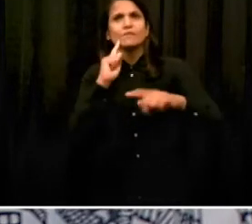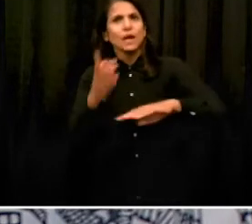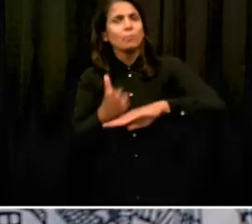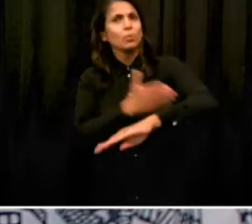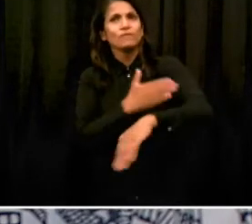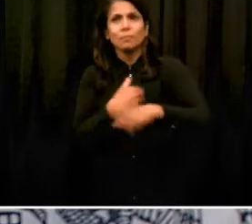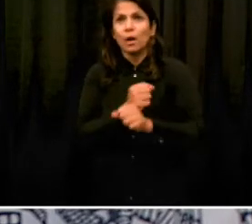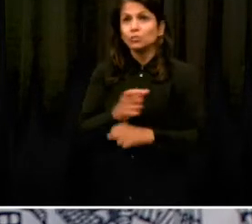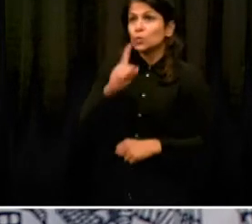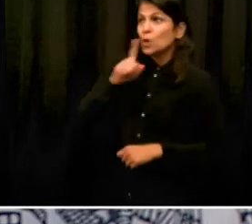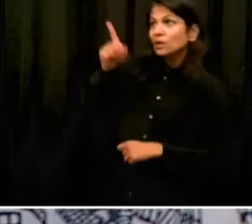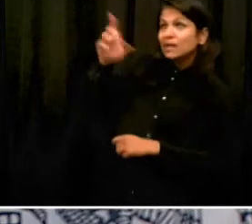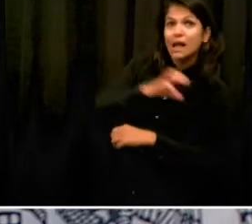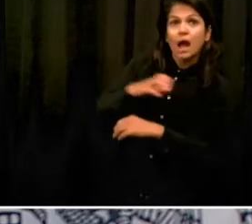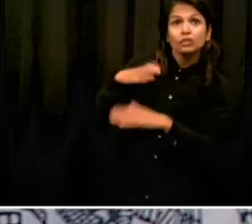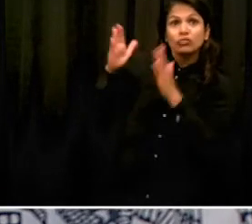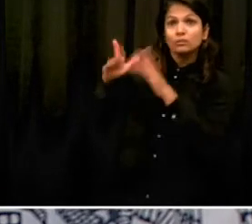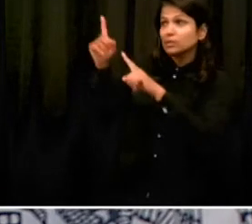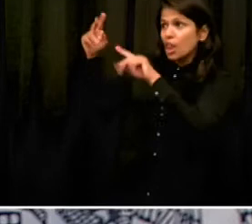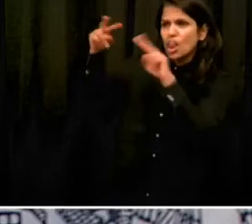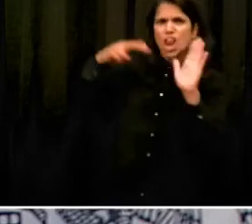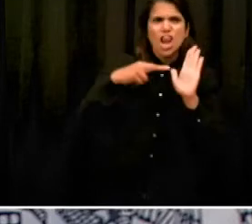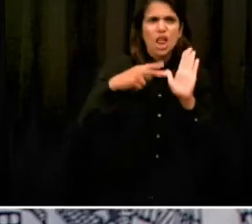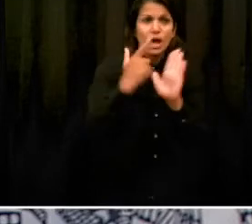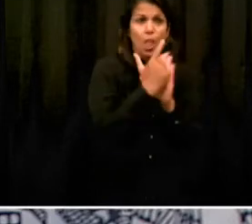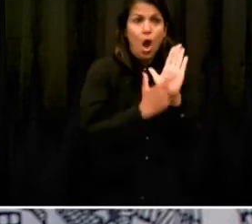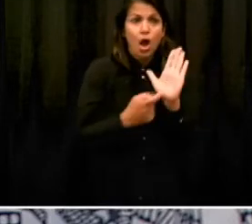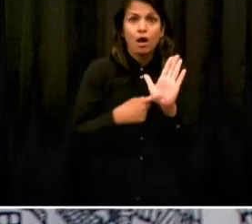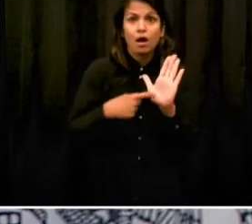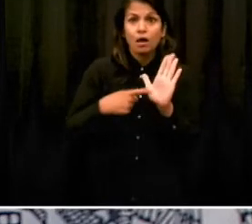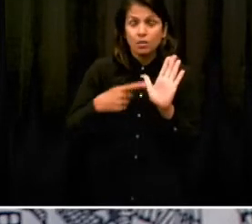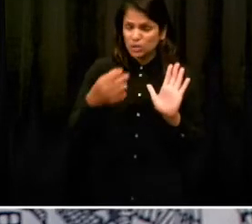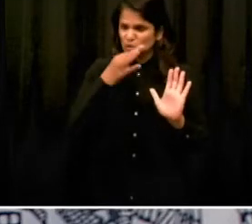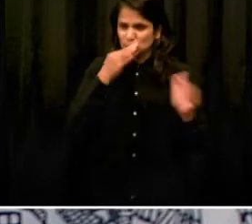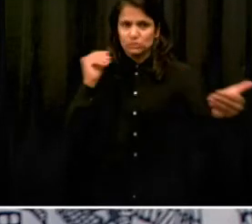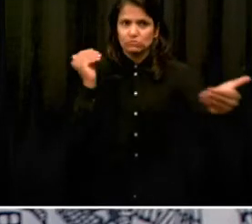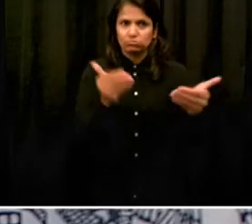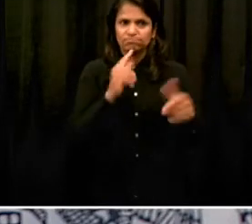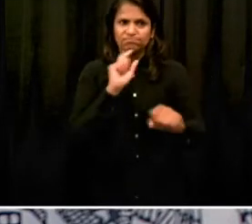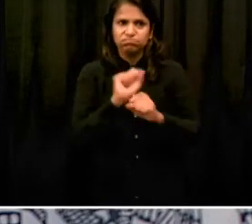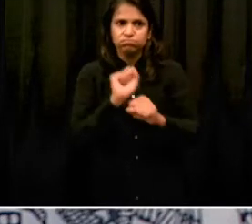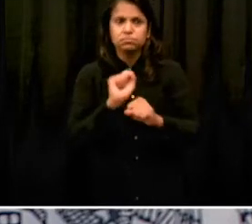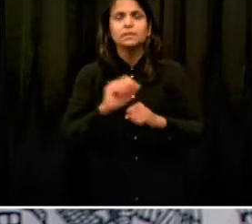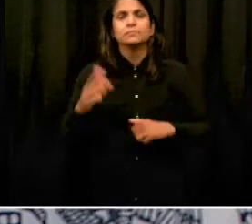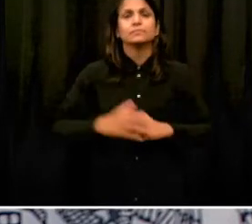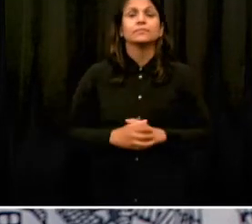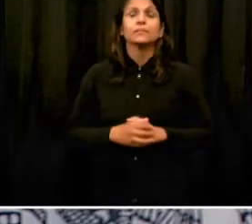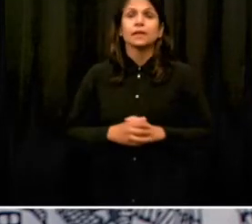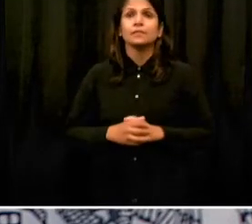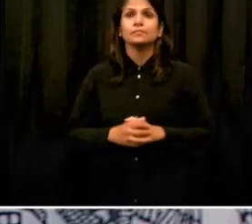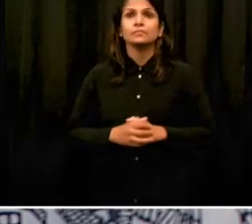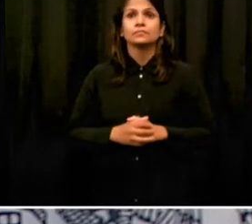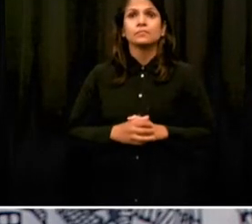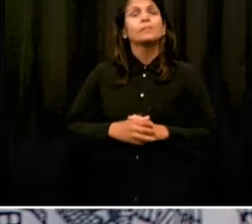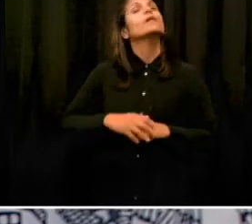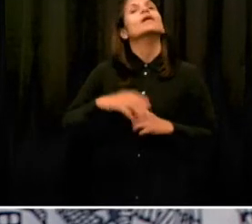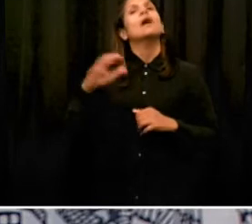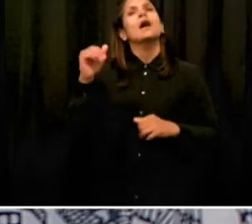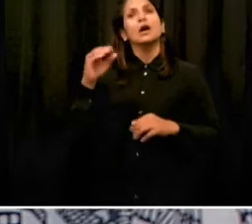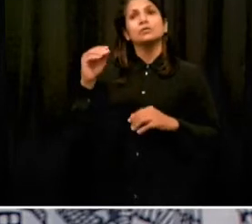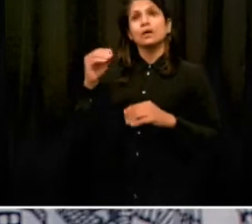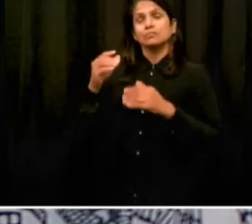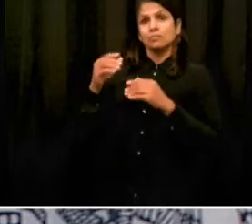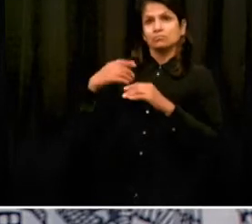will determine how we handle the next steps. It's we've got a clear request. Give us a